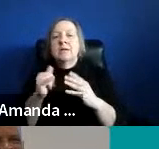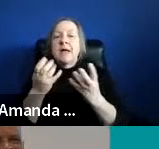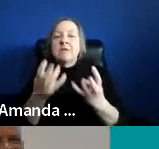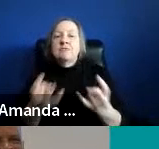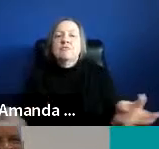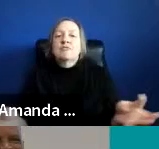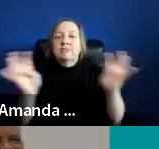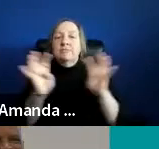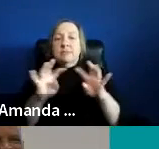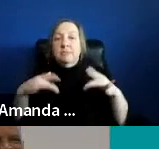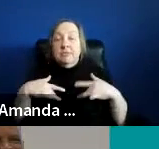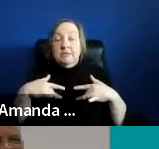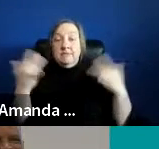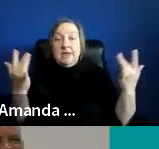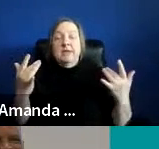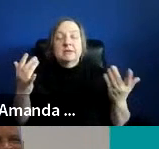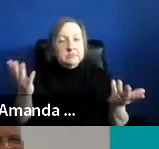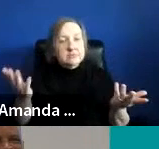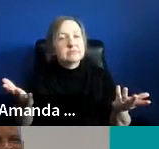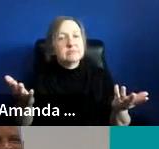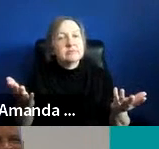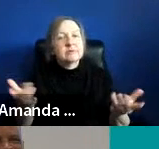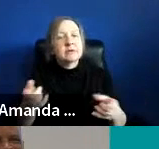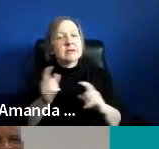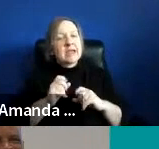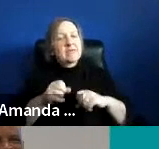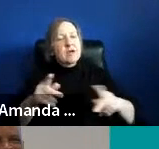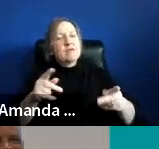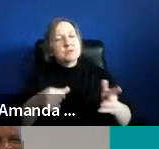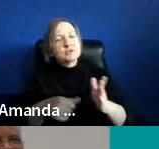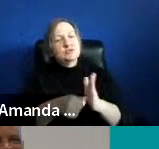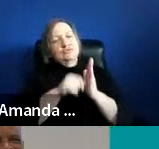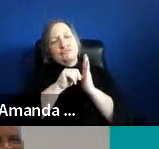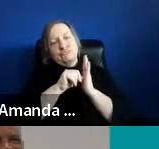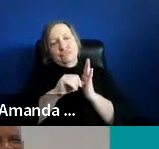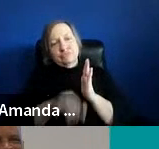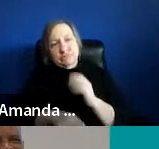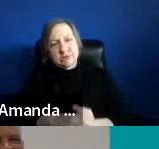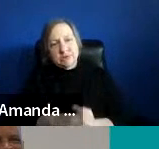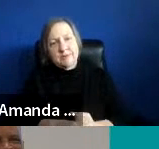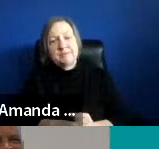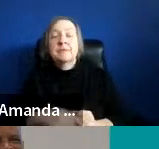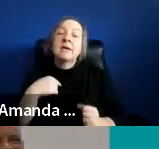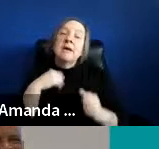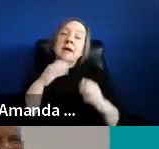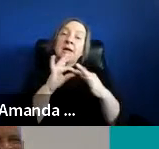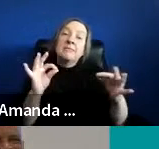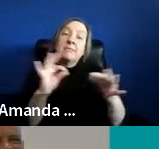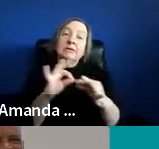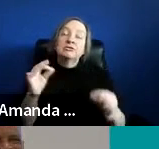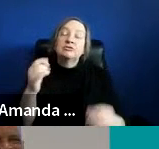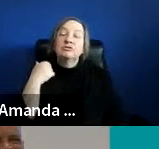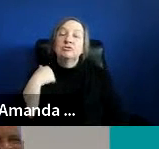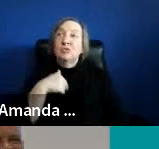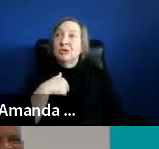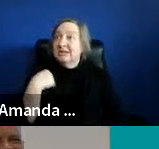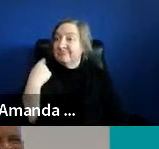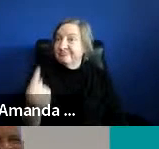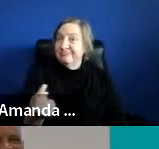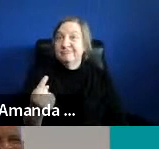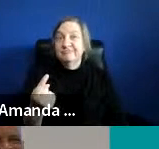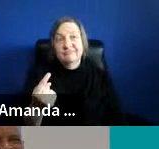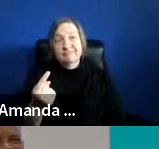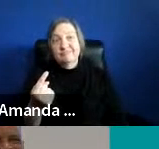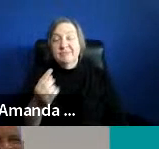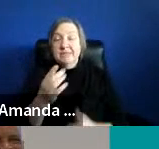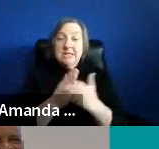the opportunity to highlight that. But as I mentioned, we in the last I think some of this